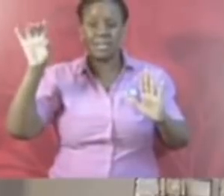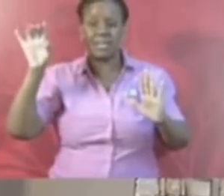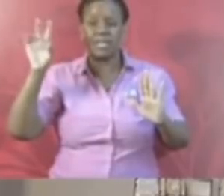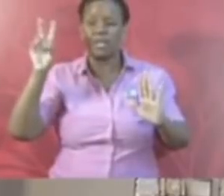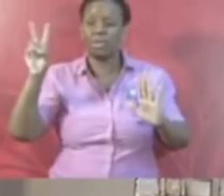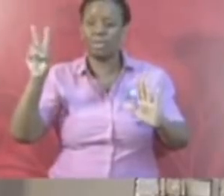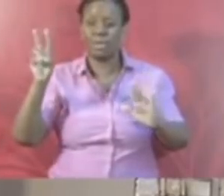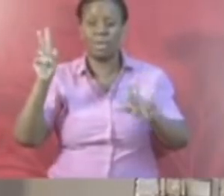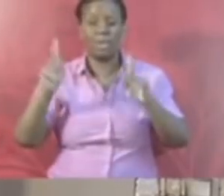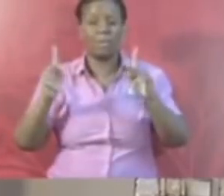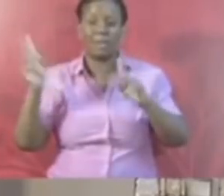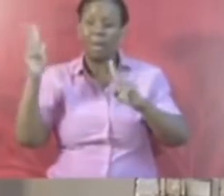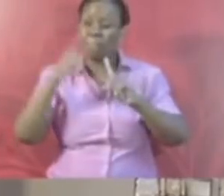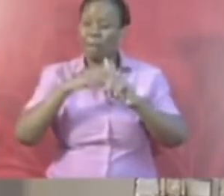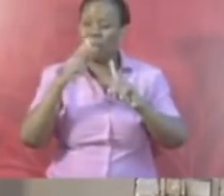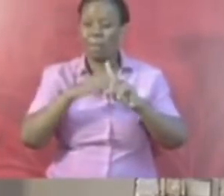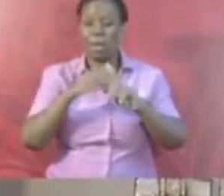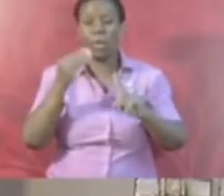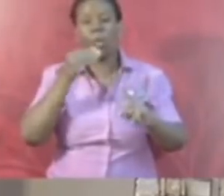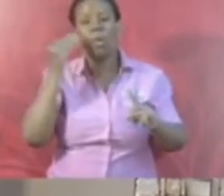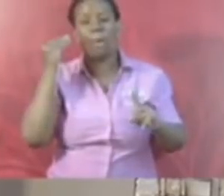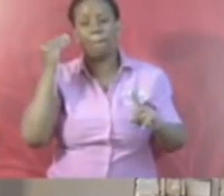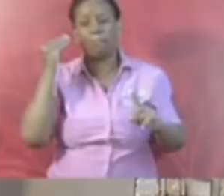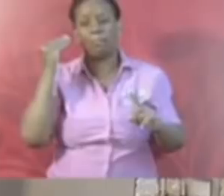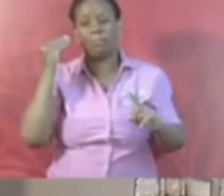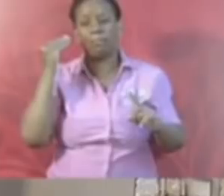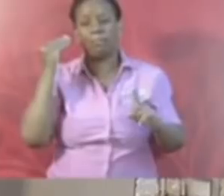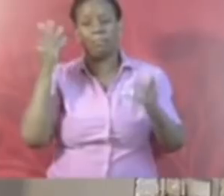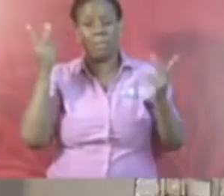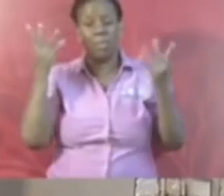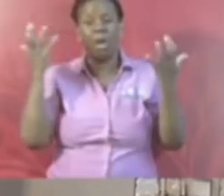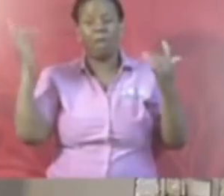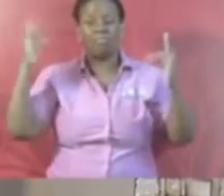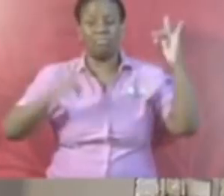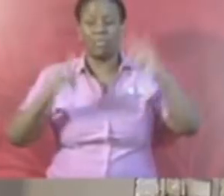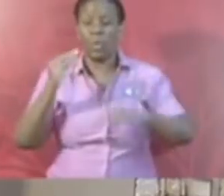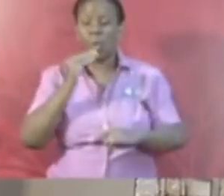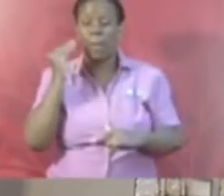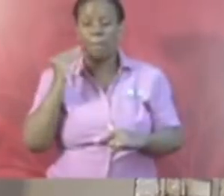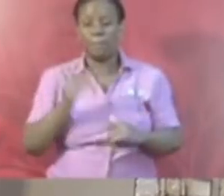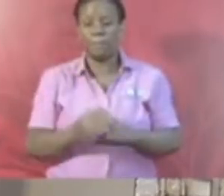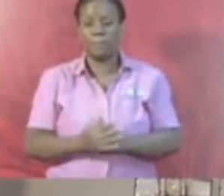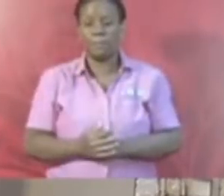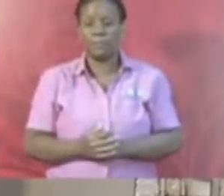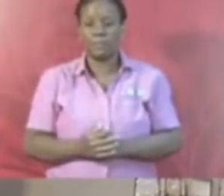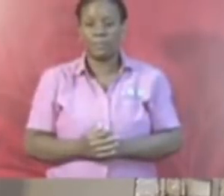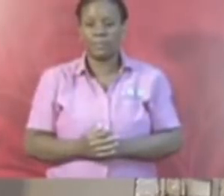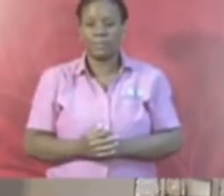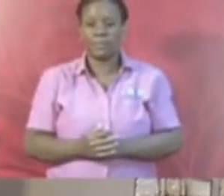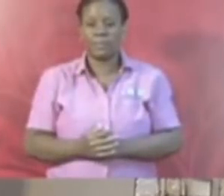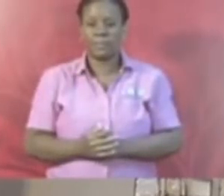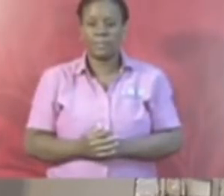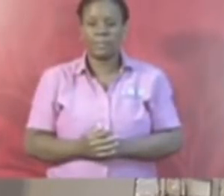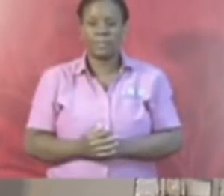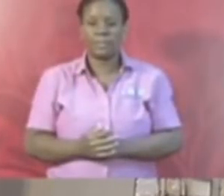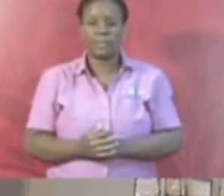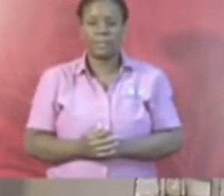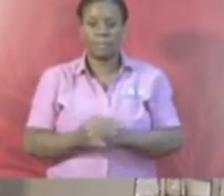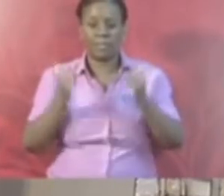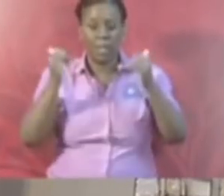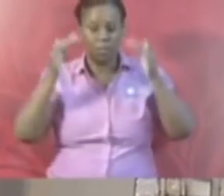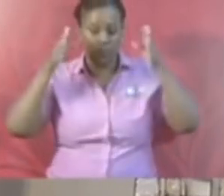apply the criteria we were applying before the Ministry of National Security. And this really is a focus on bringing home